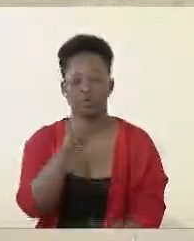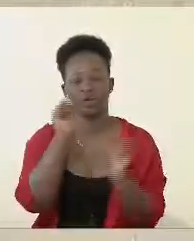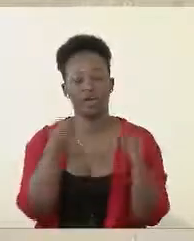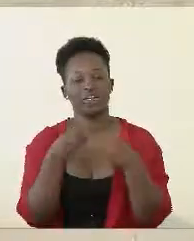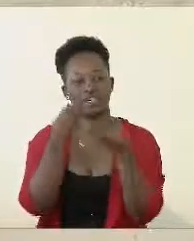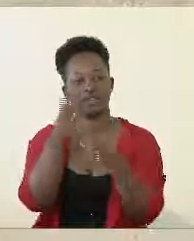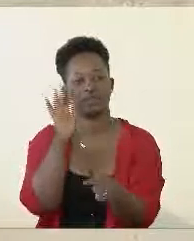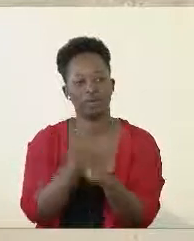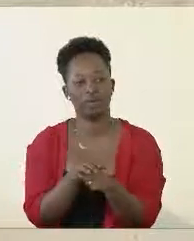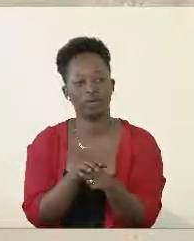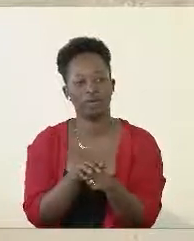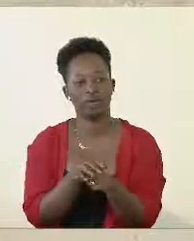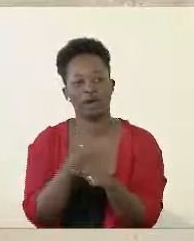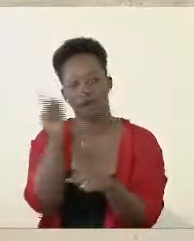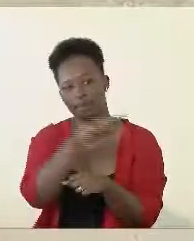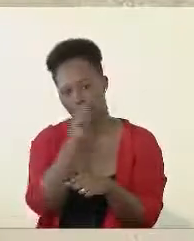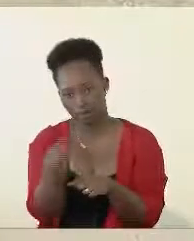family members